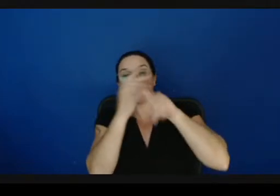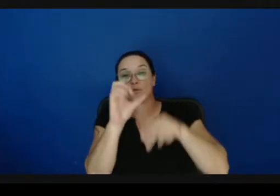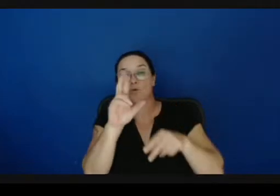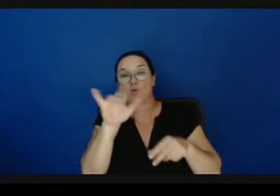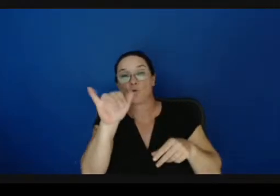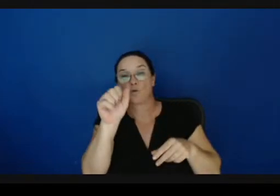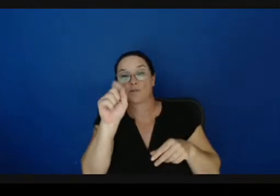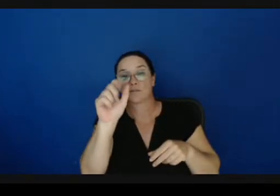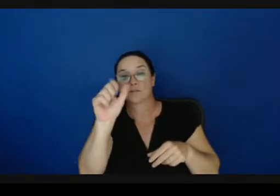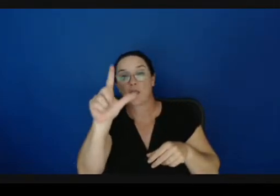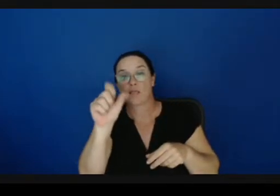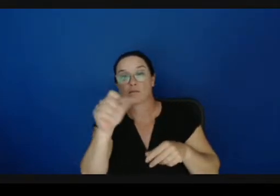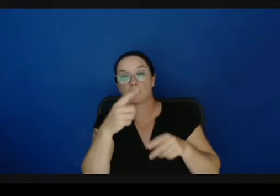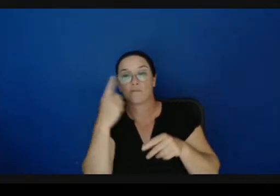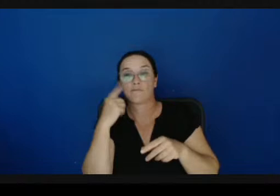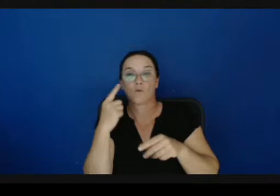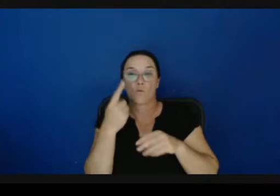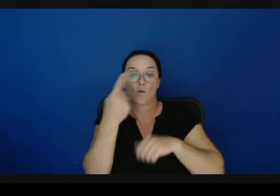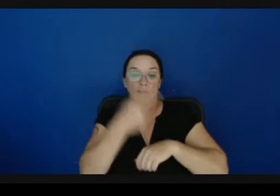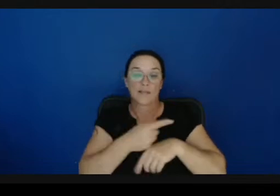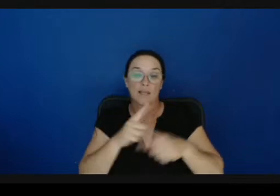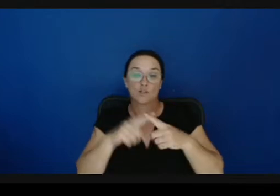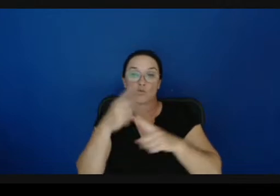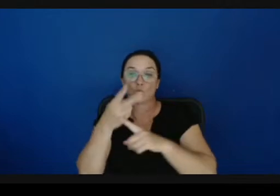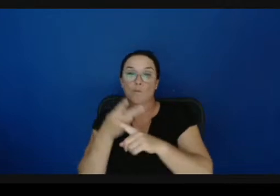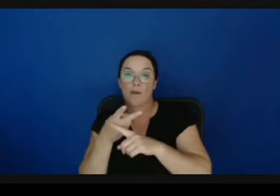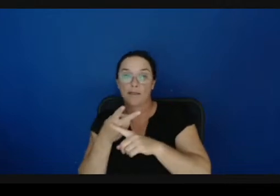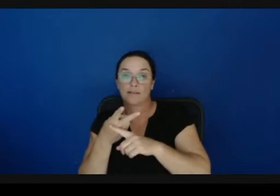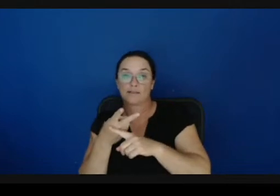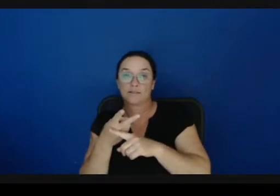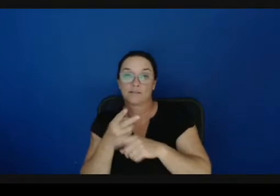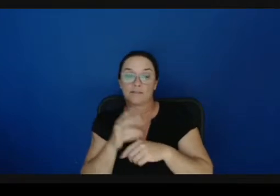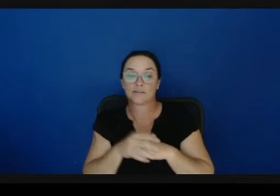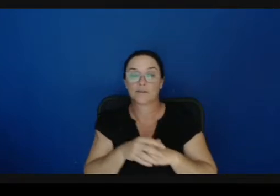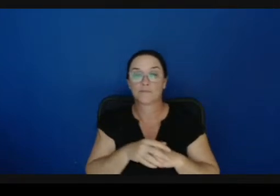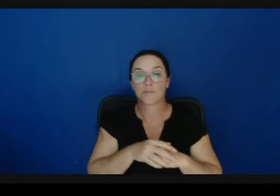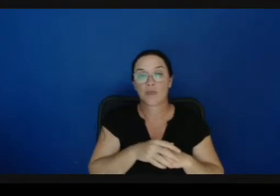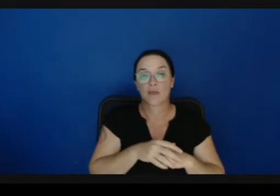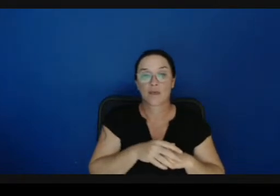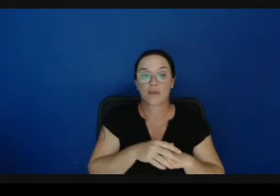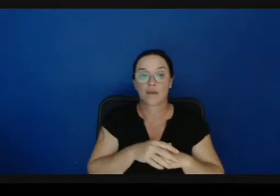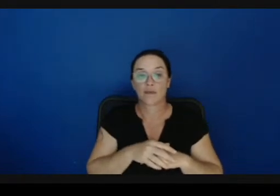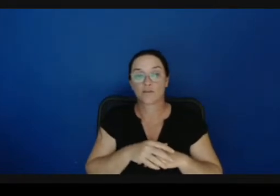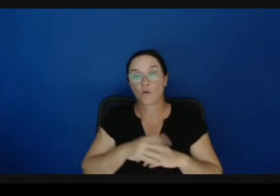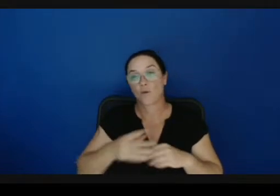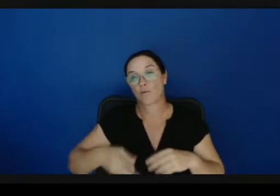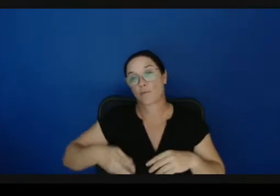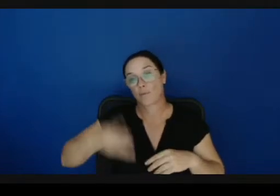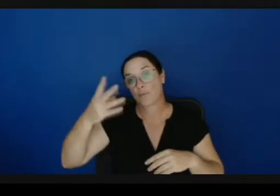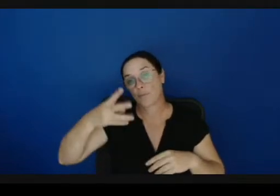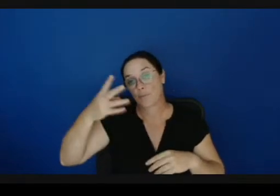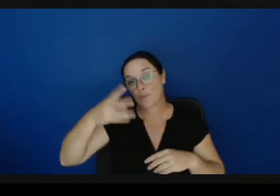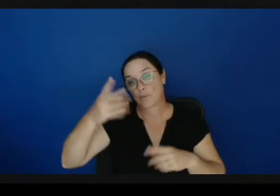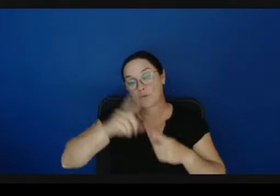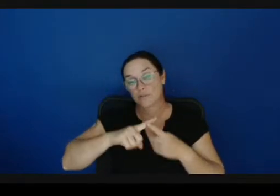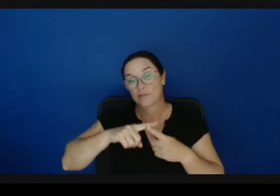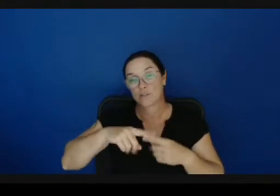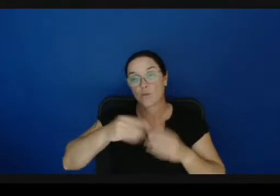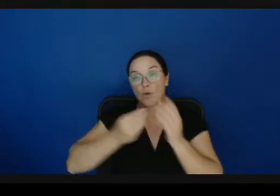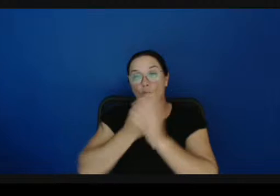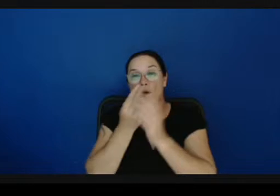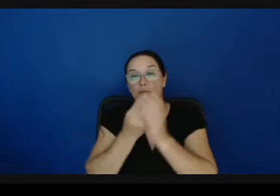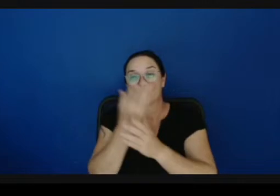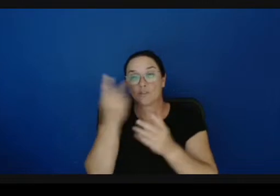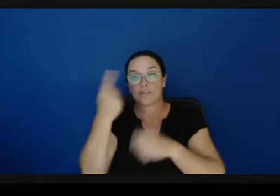for between 1 day and 2 months. 2 months the longest. Those that came in September, but the magma is still coming in all the way to the eruption day. So those last